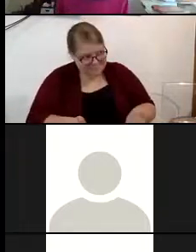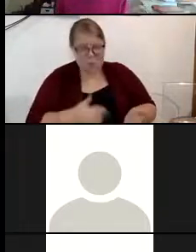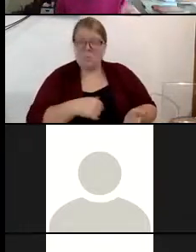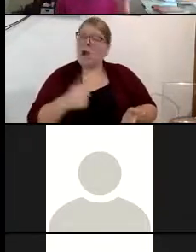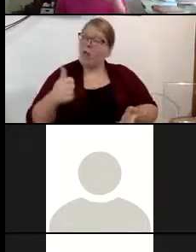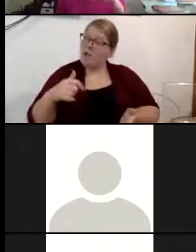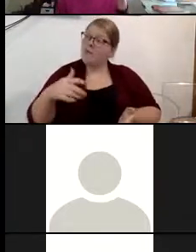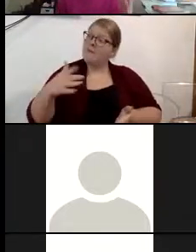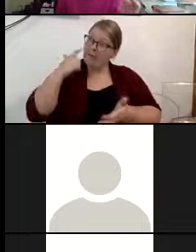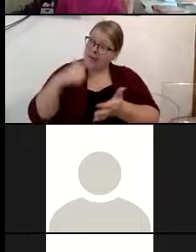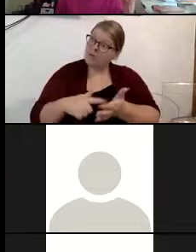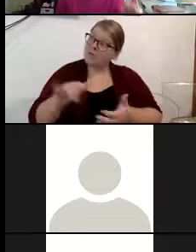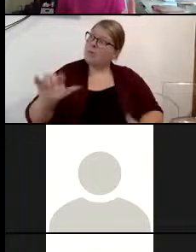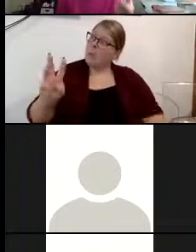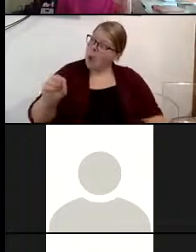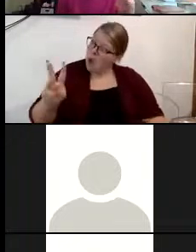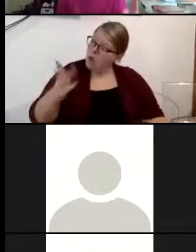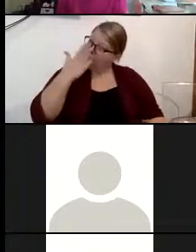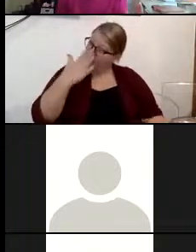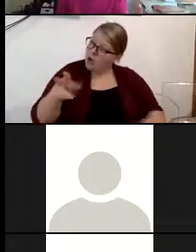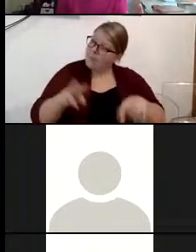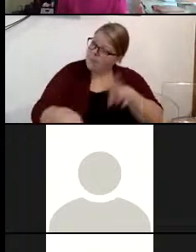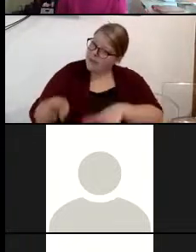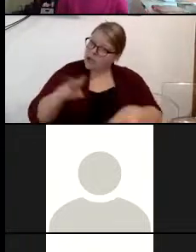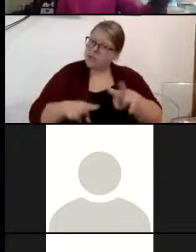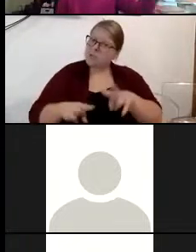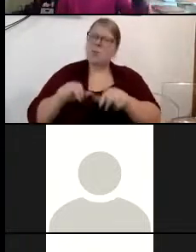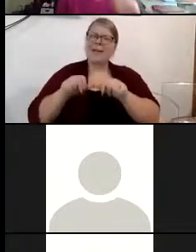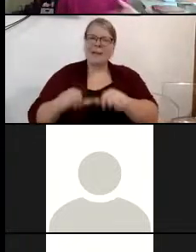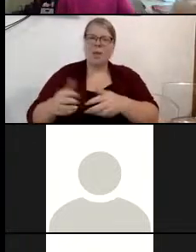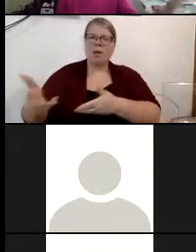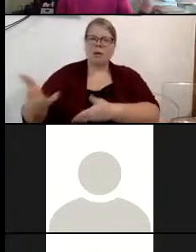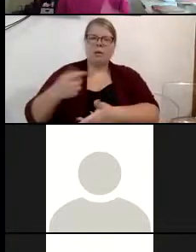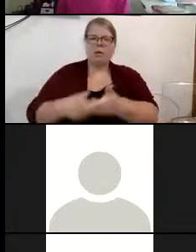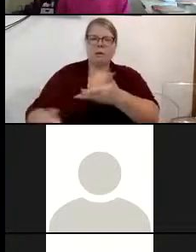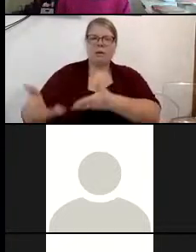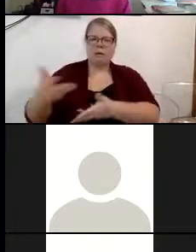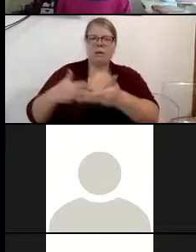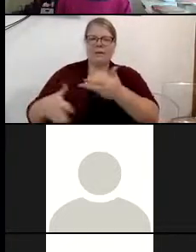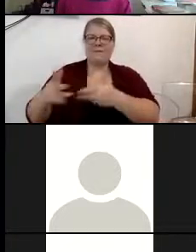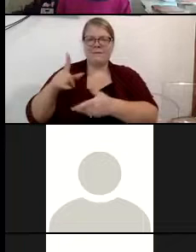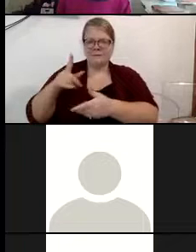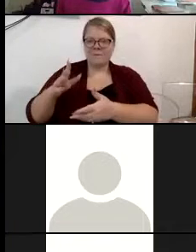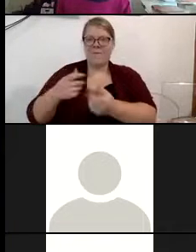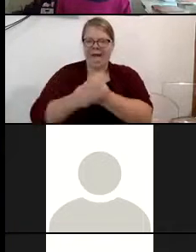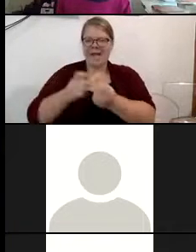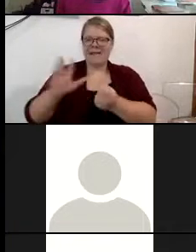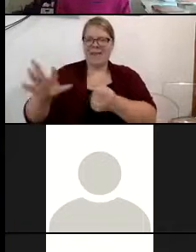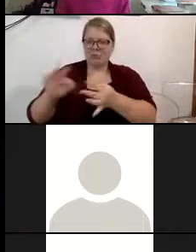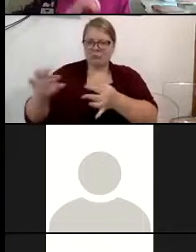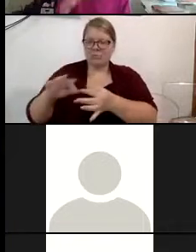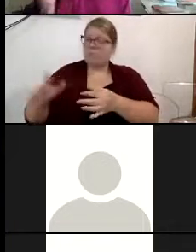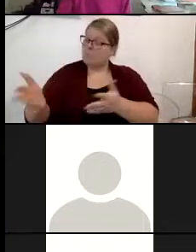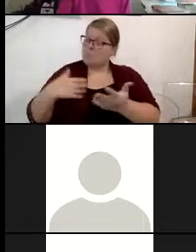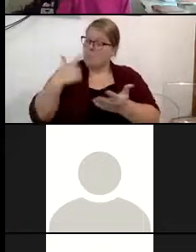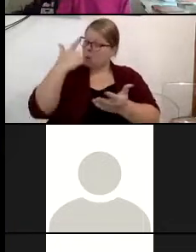validation. Wow, those are really good observations. What do you think you want to do with that in terms